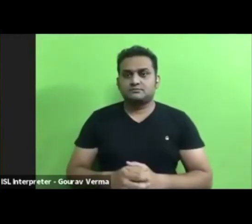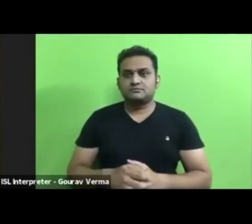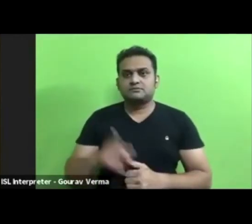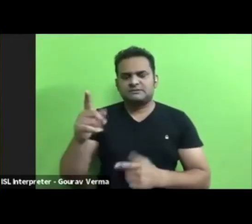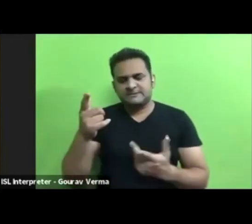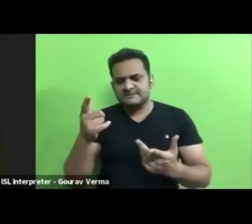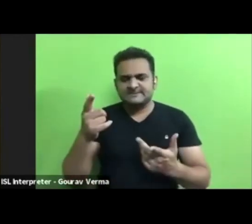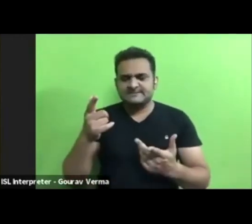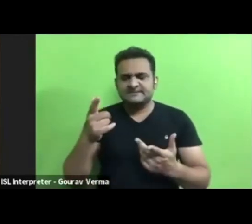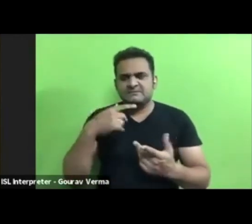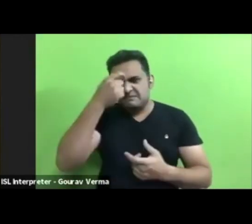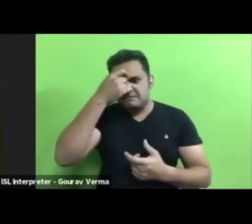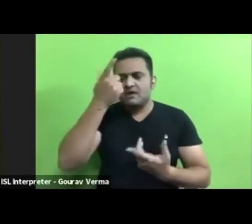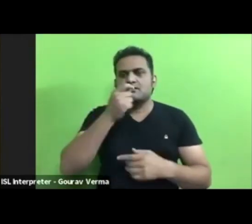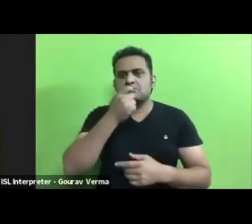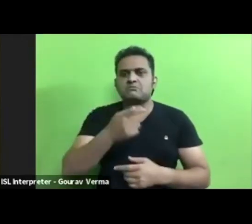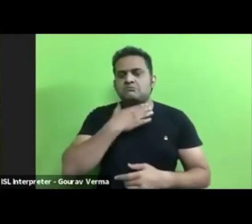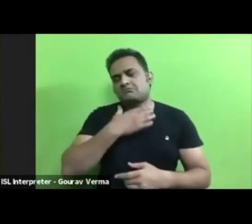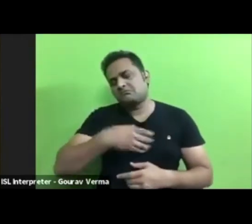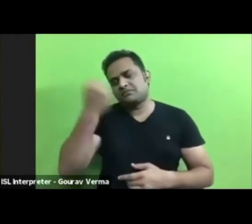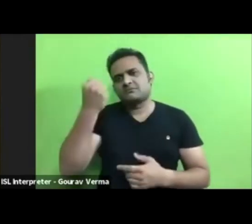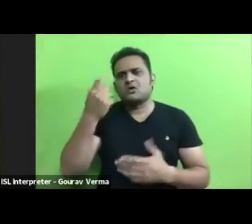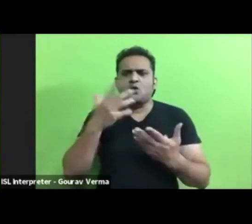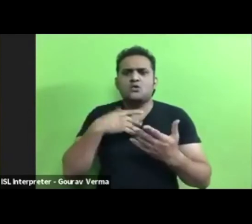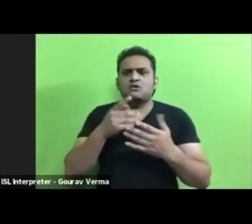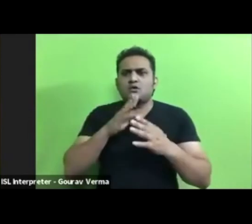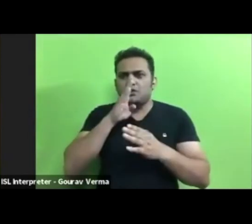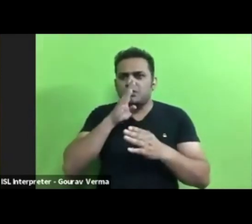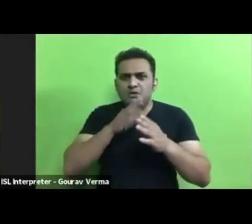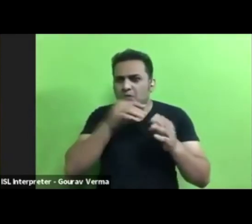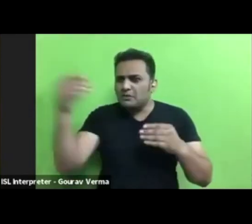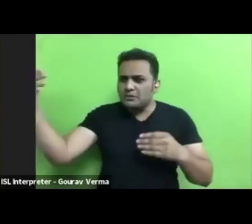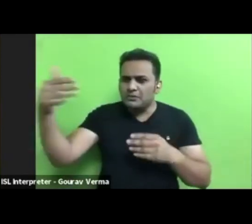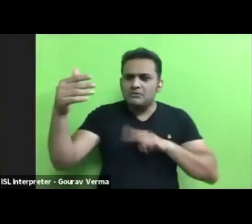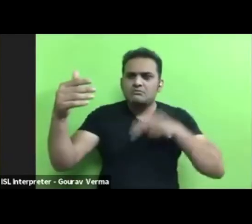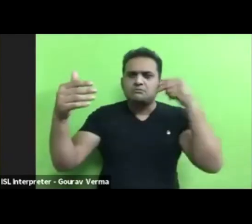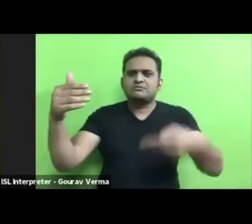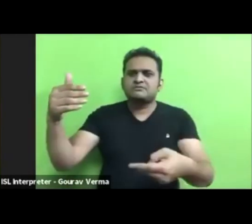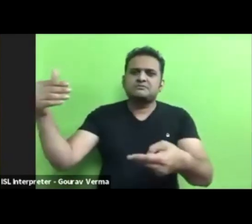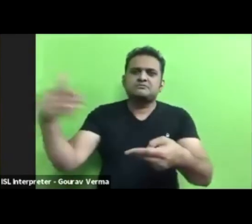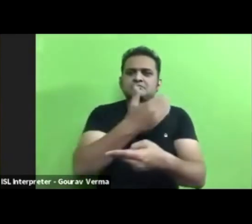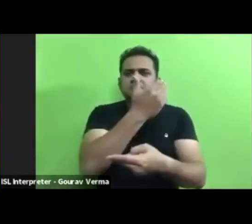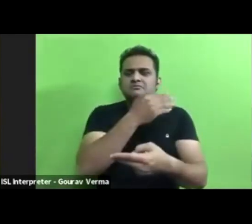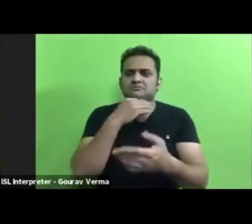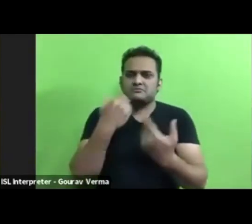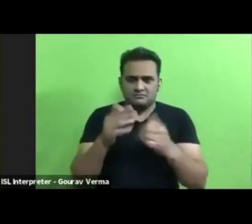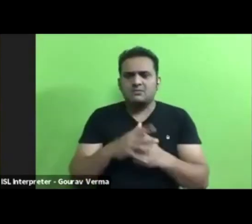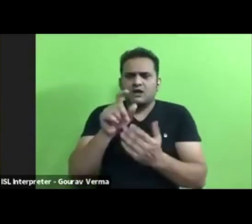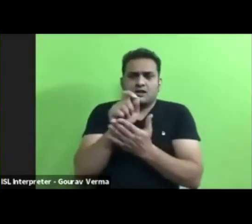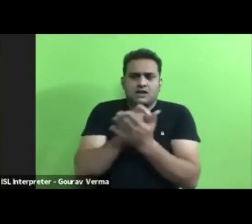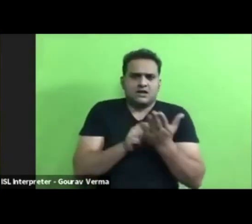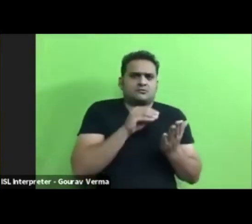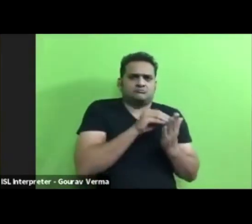suicide. He jumped in front of a train, gave up his life, and wrote one letter. The